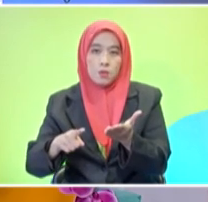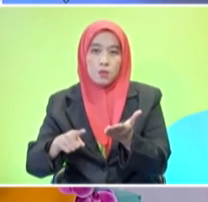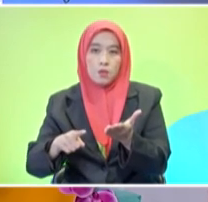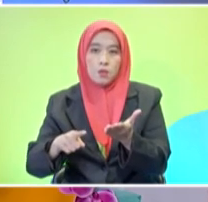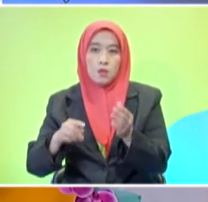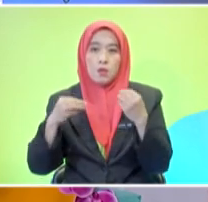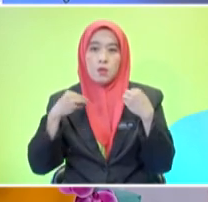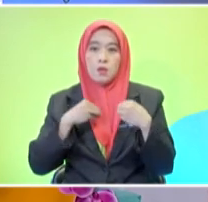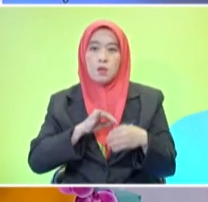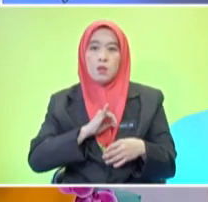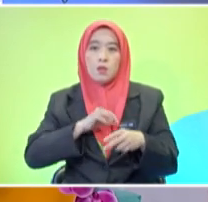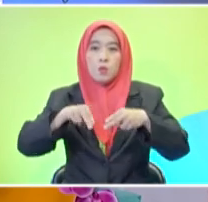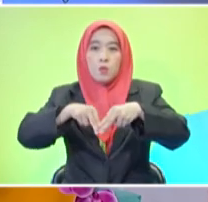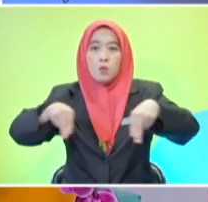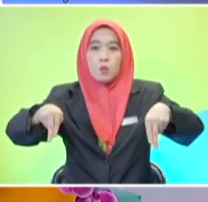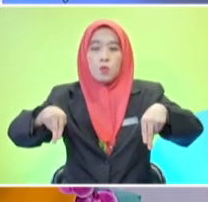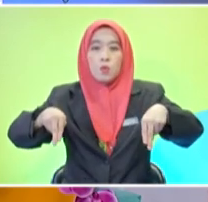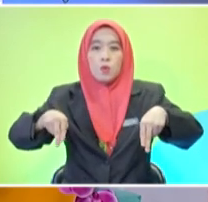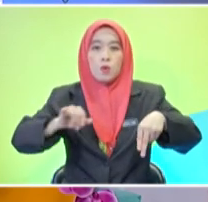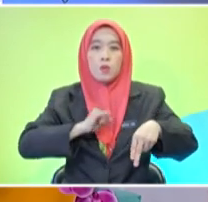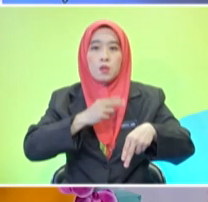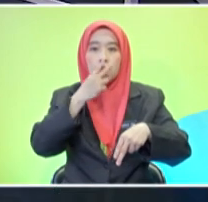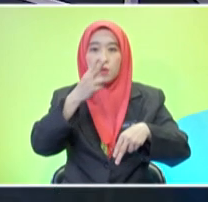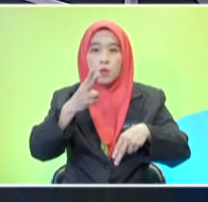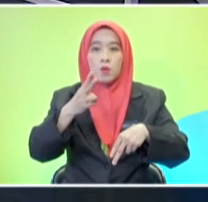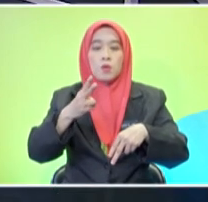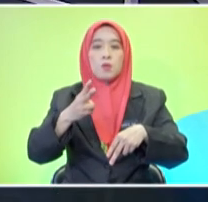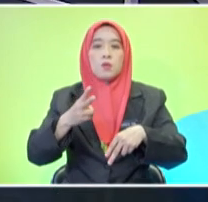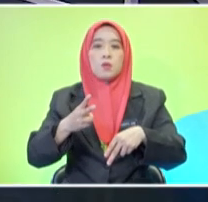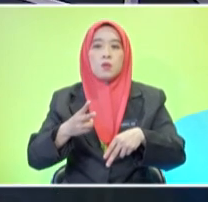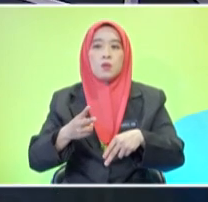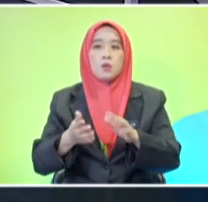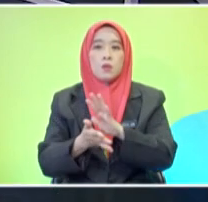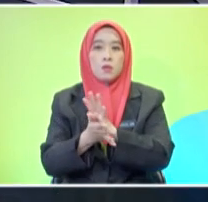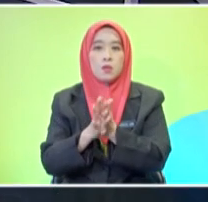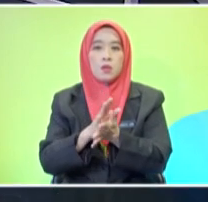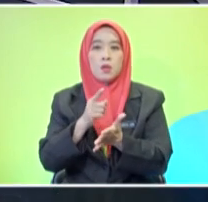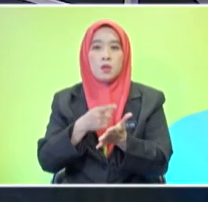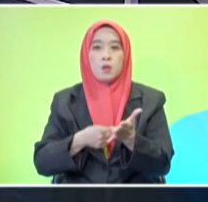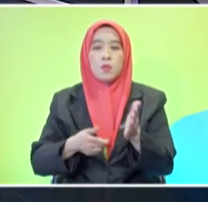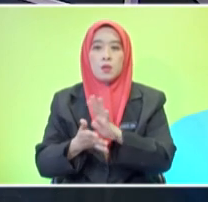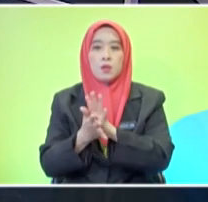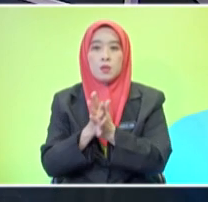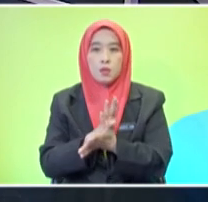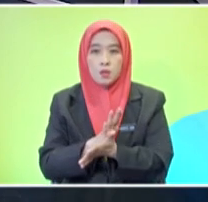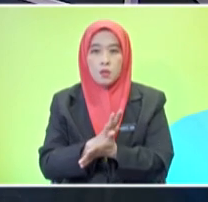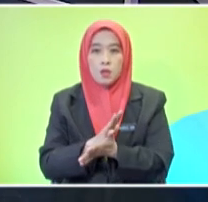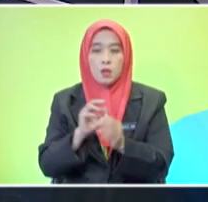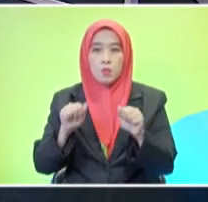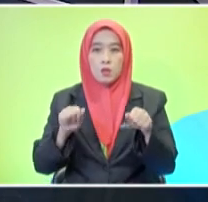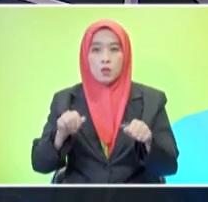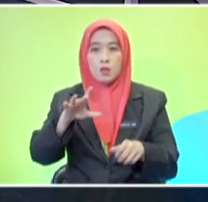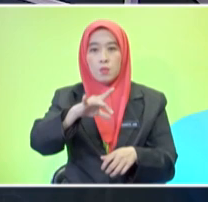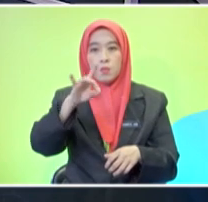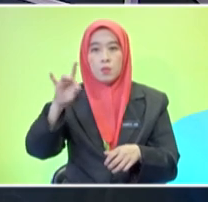it, and then I put it back. So every week I'm doing the same thing, right, for plants. Now, Mr. Q, let's do it here, shall yes. we? Yes. Can you pick one of the